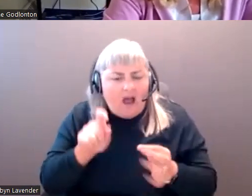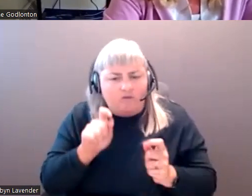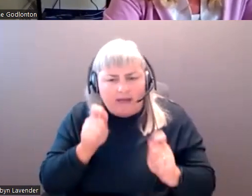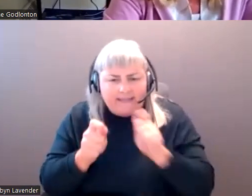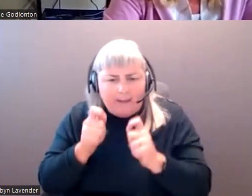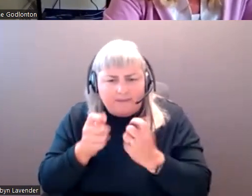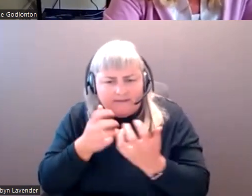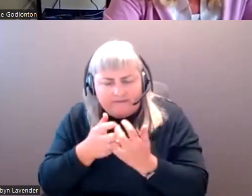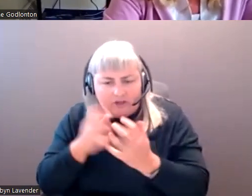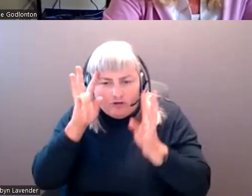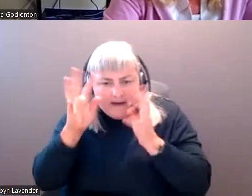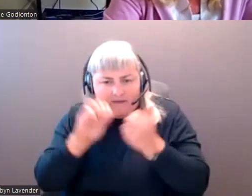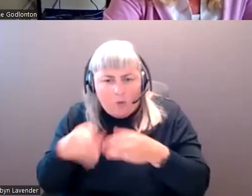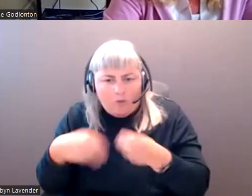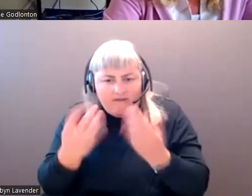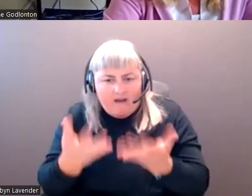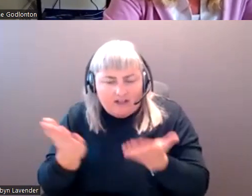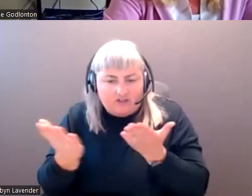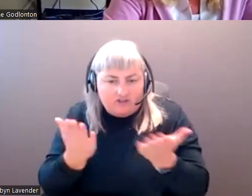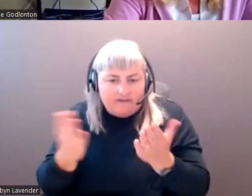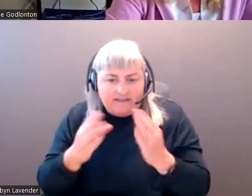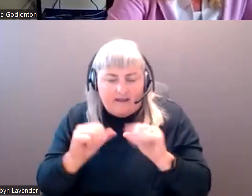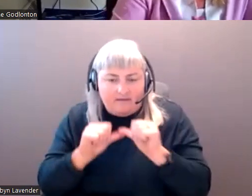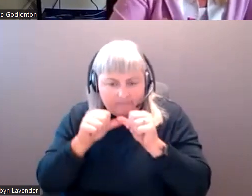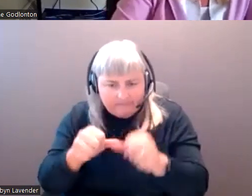deliver service and that continuity of care for our clients.